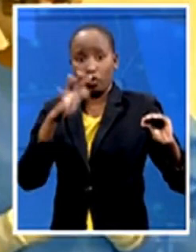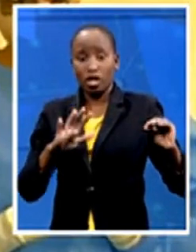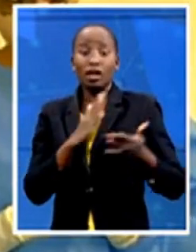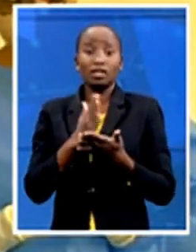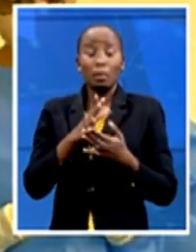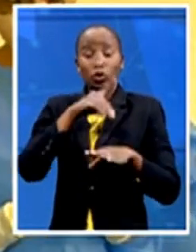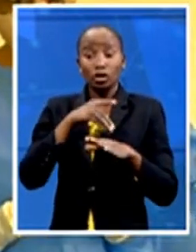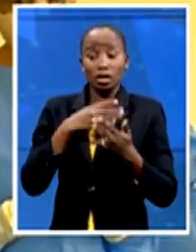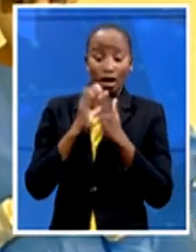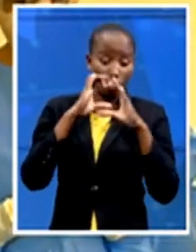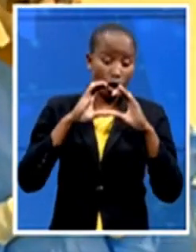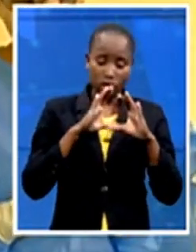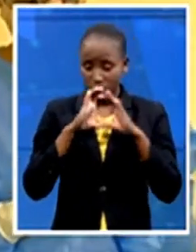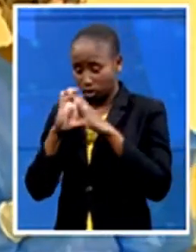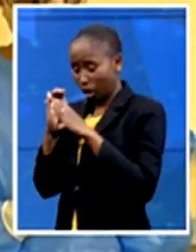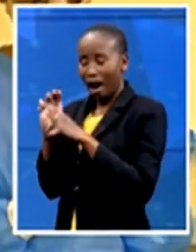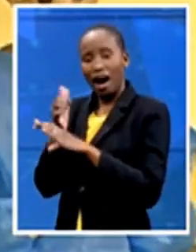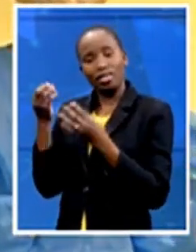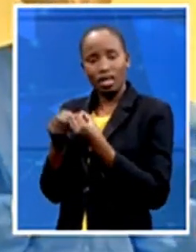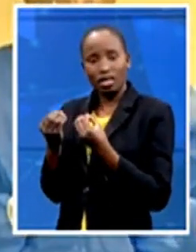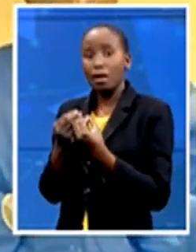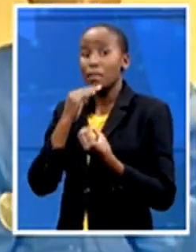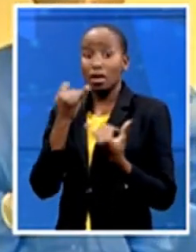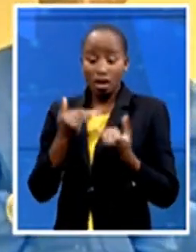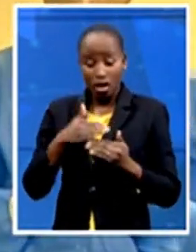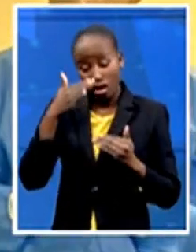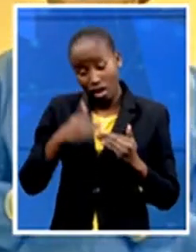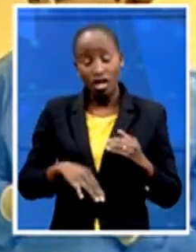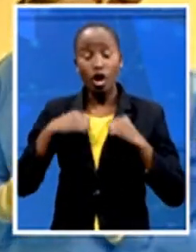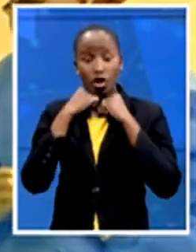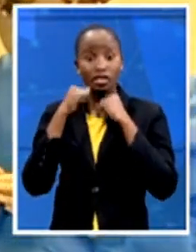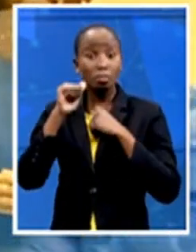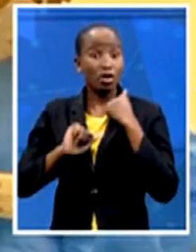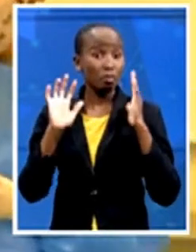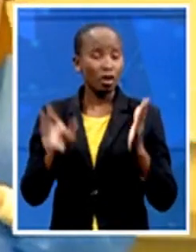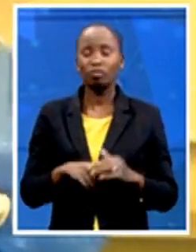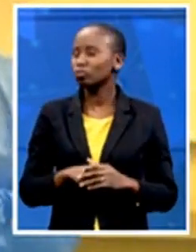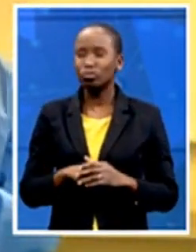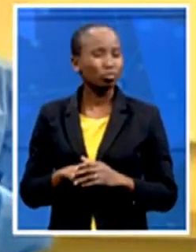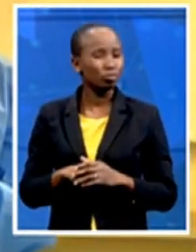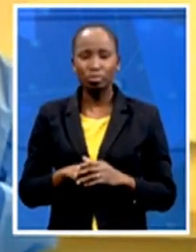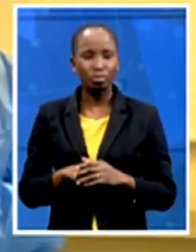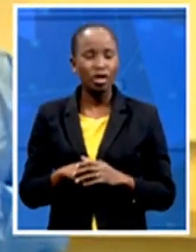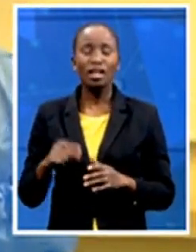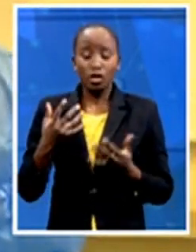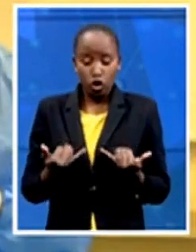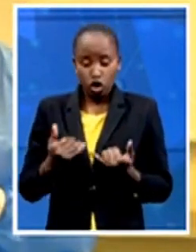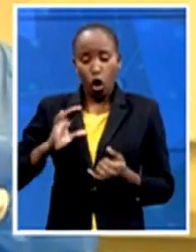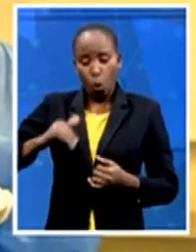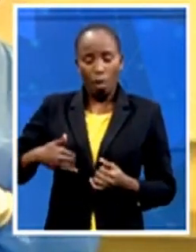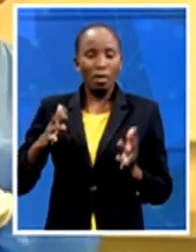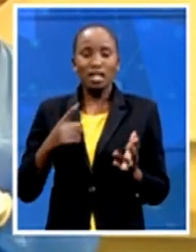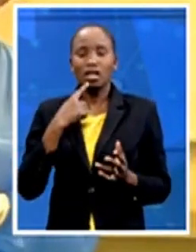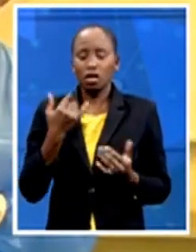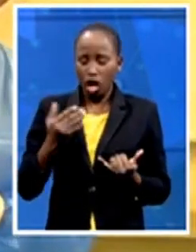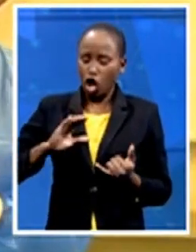end with August month. This month is just to say it's women who want to solve their own problems. We don't want